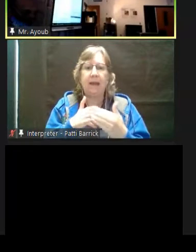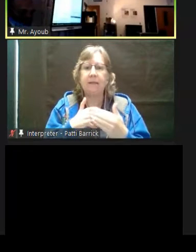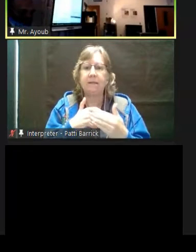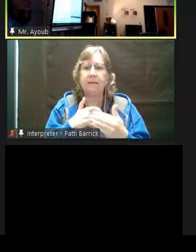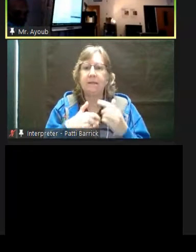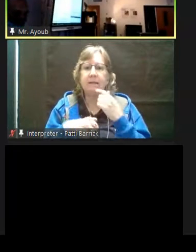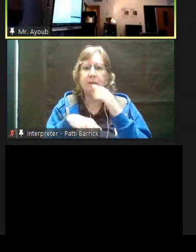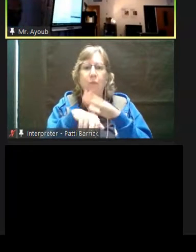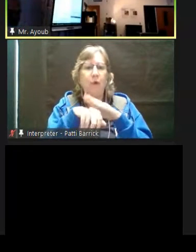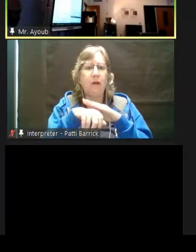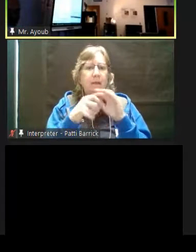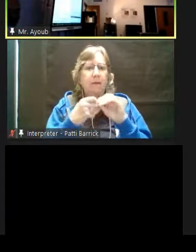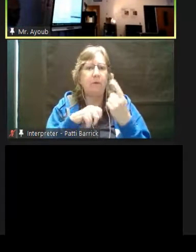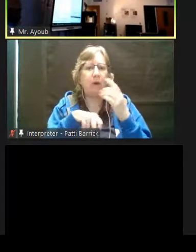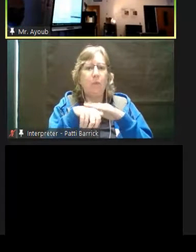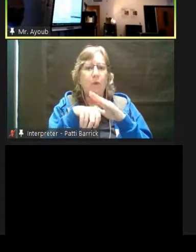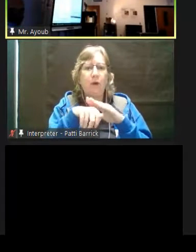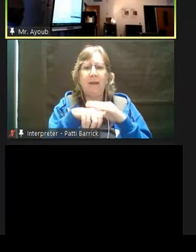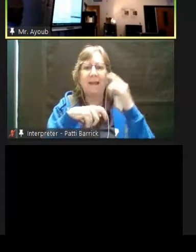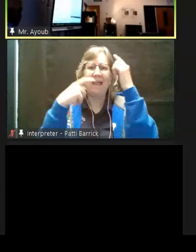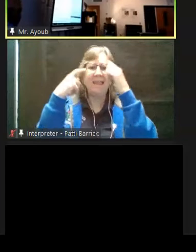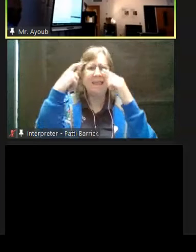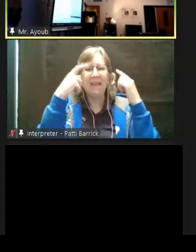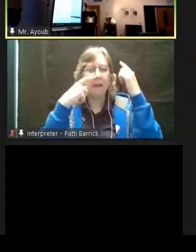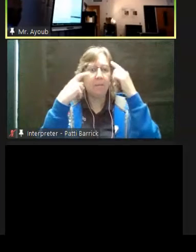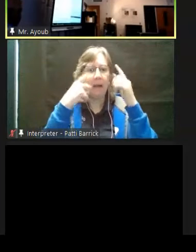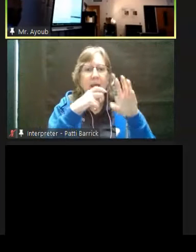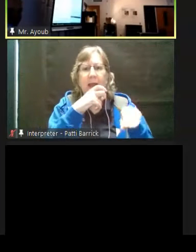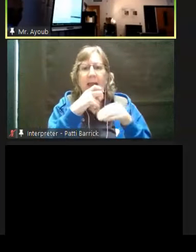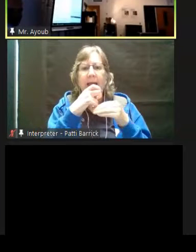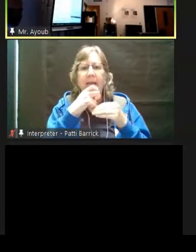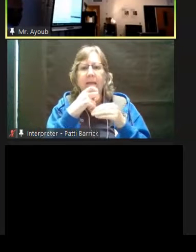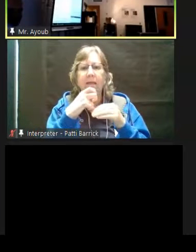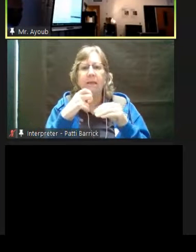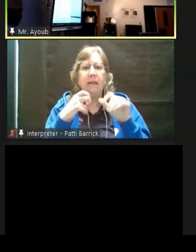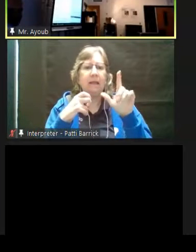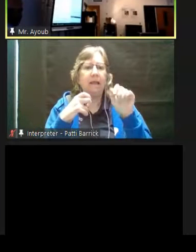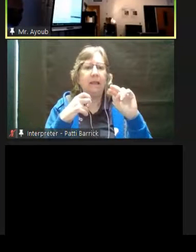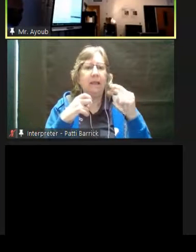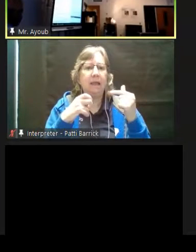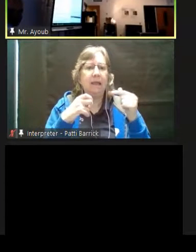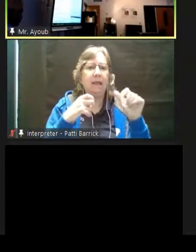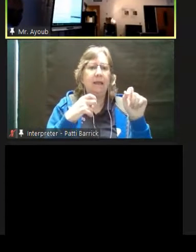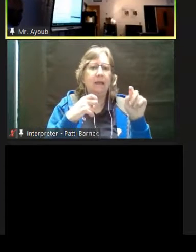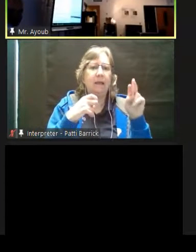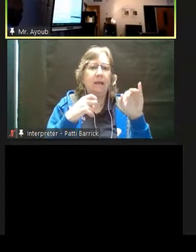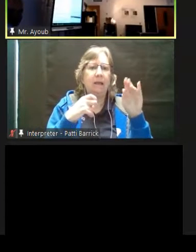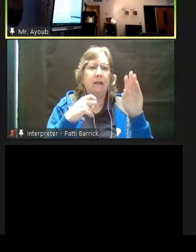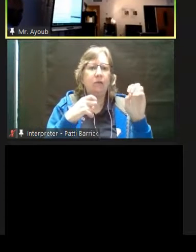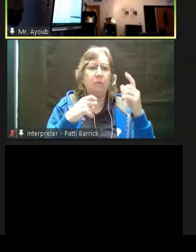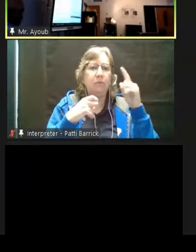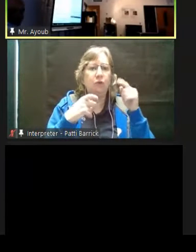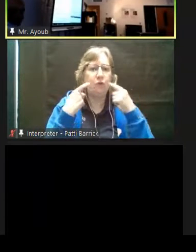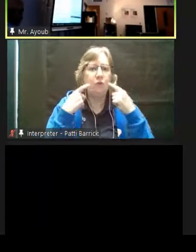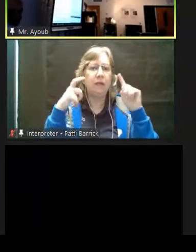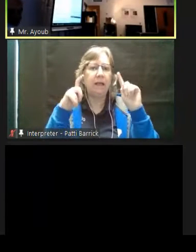is a warning. Number 1 says, warning. Consider adding a lang attribute to the HTML start tag to declare the language of this